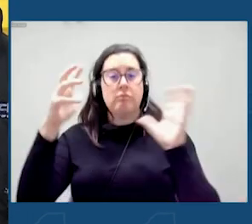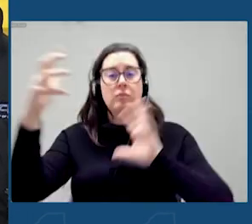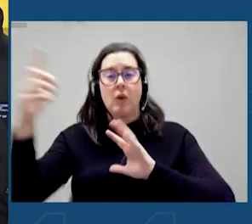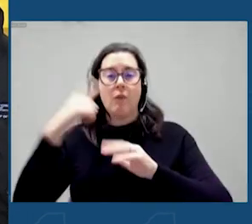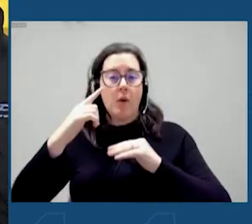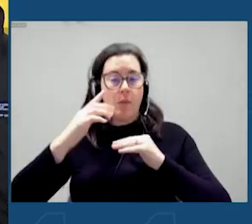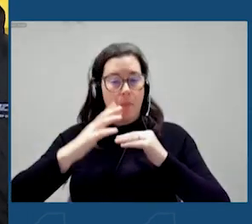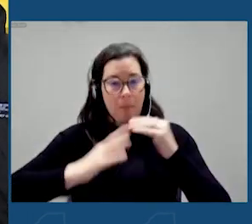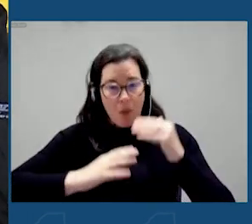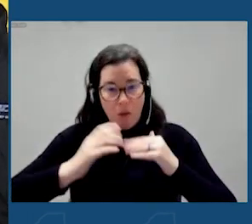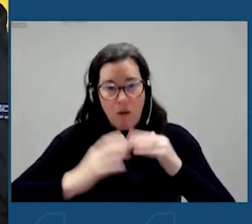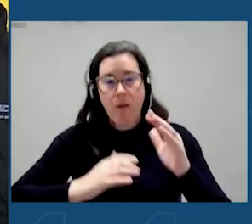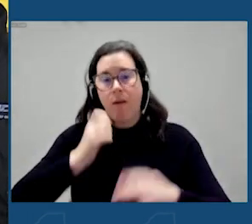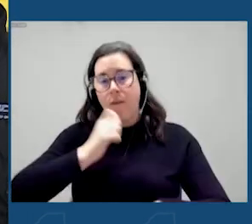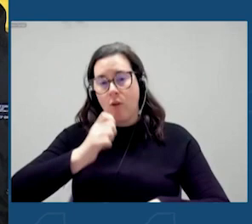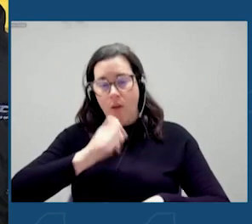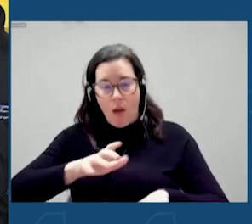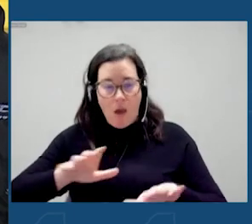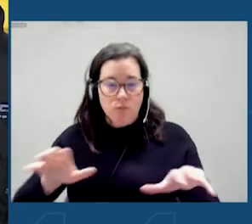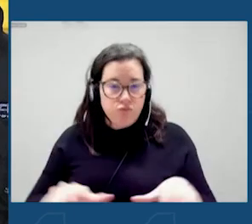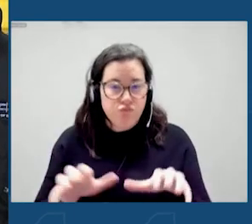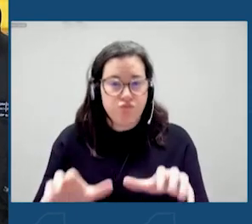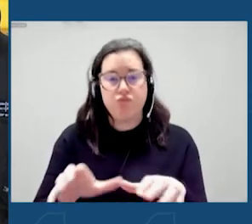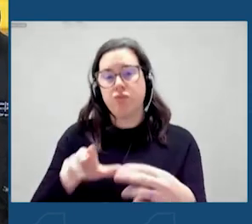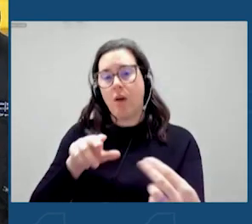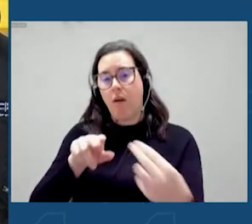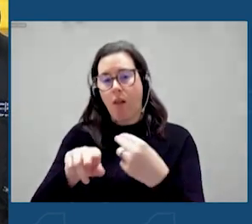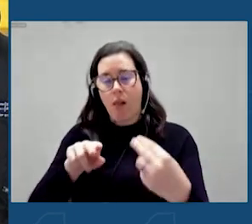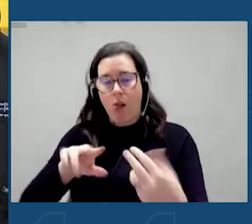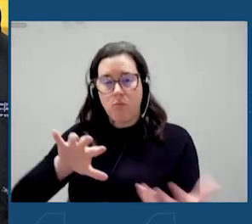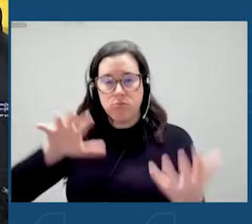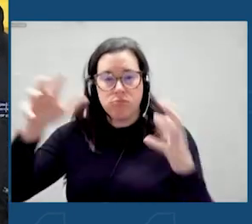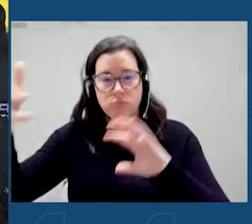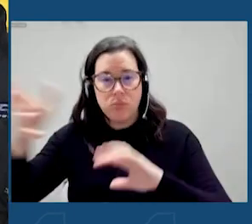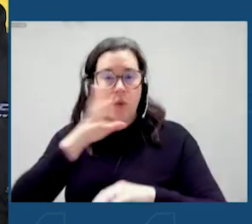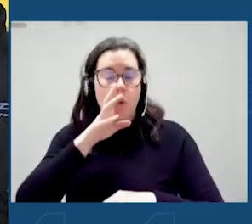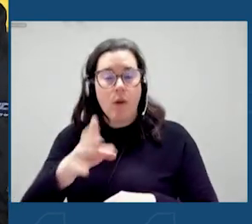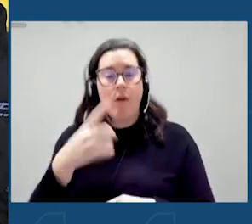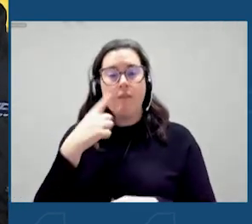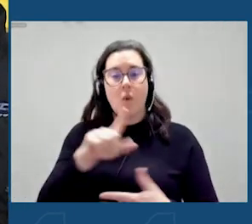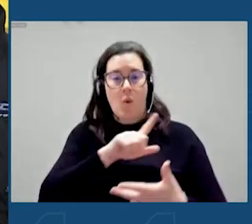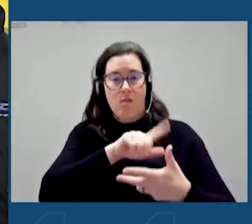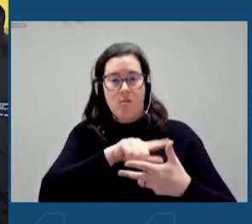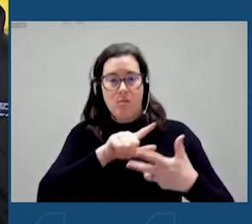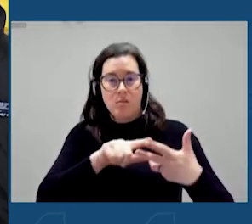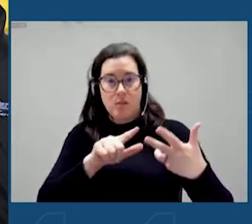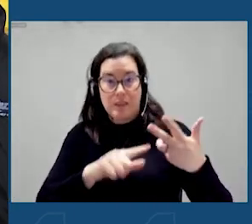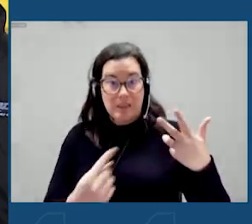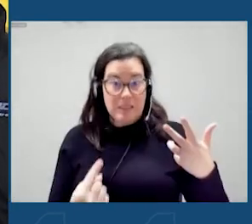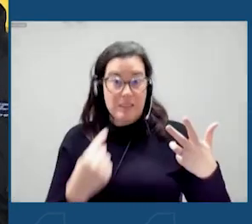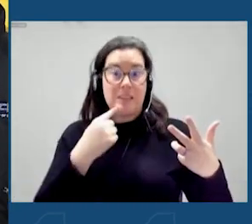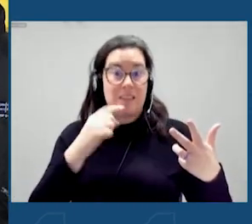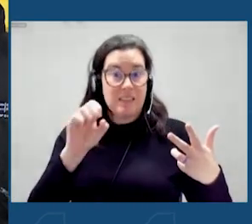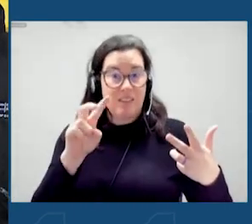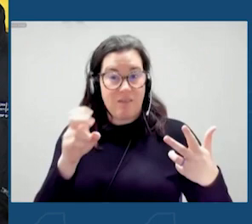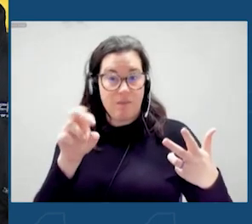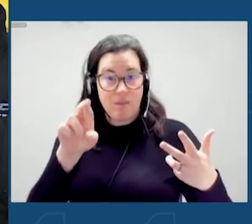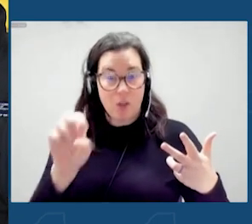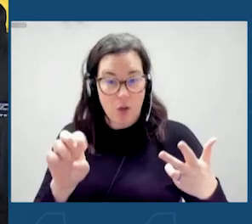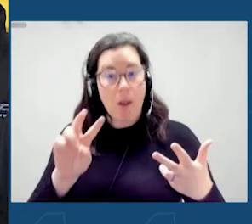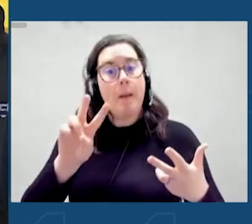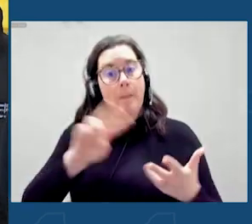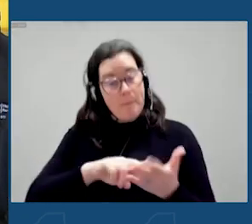and daily activities. And for Erie, Jefferson, and Genesee, it means that we need to be prepared to take life-saving